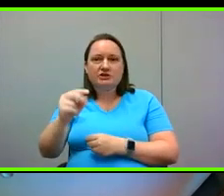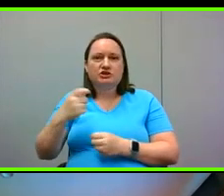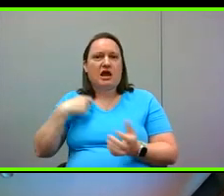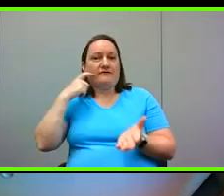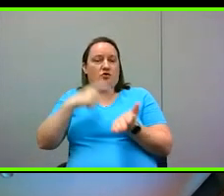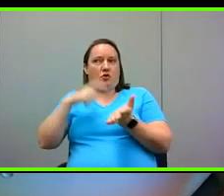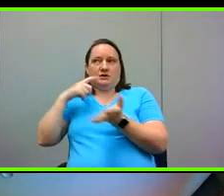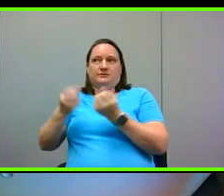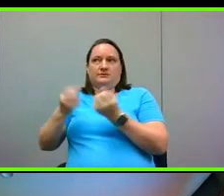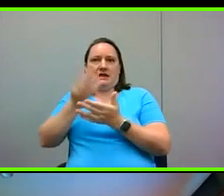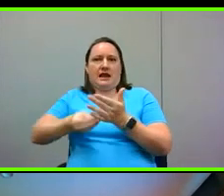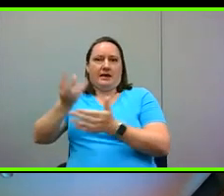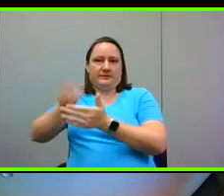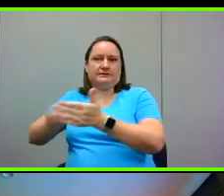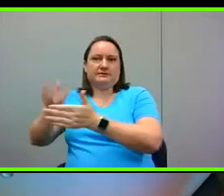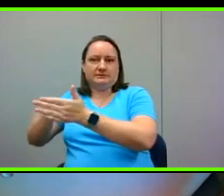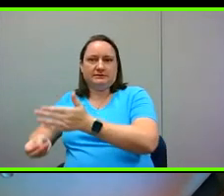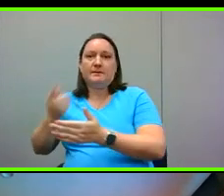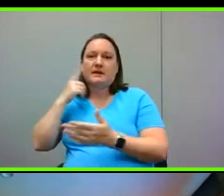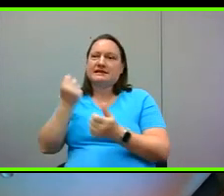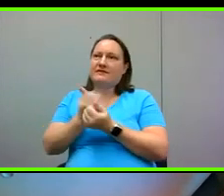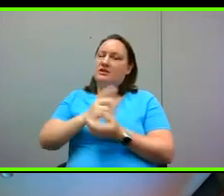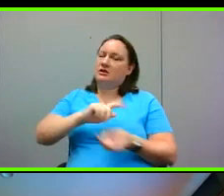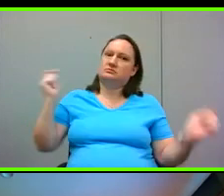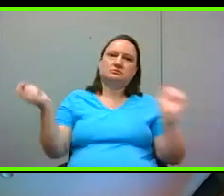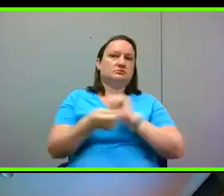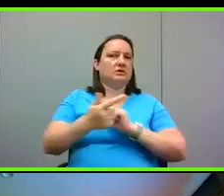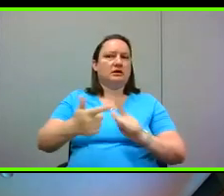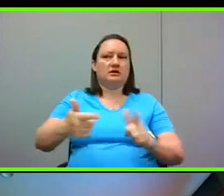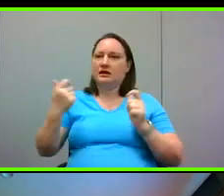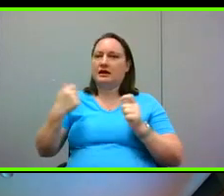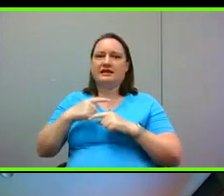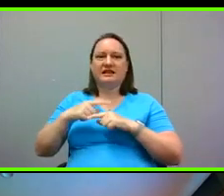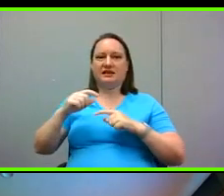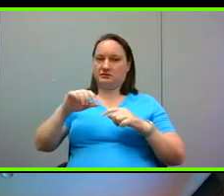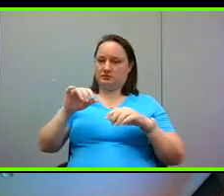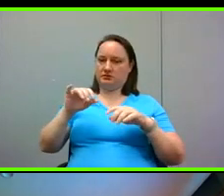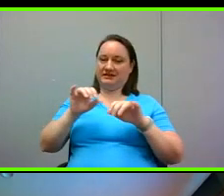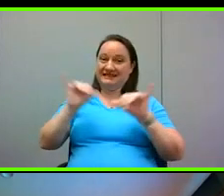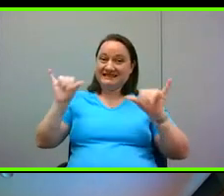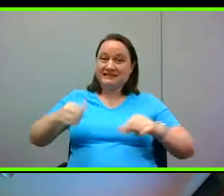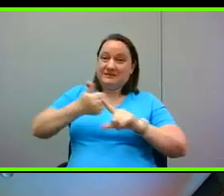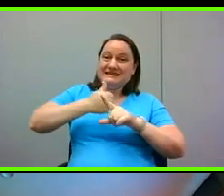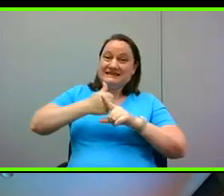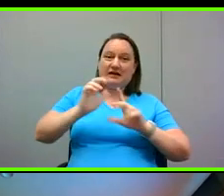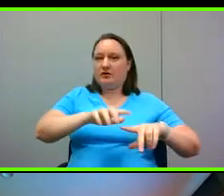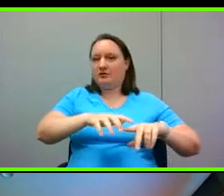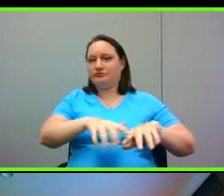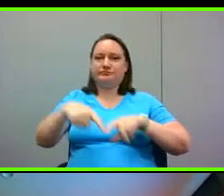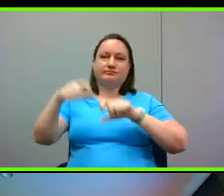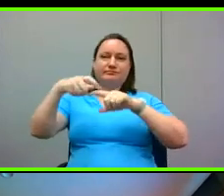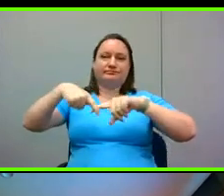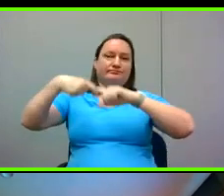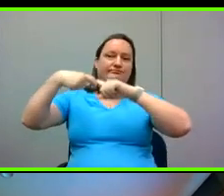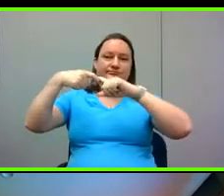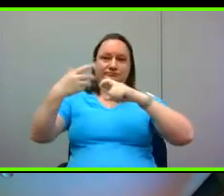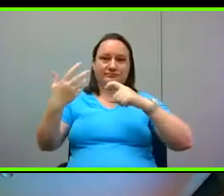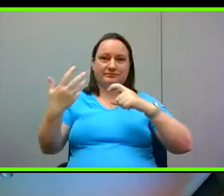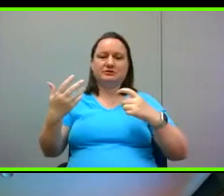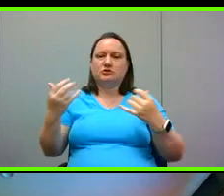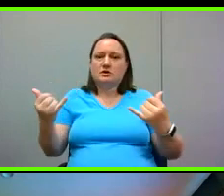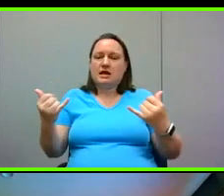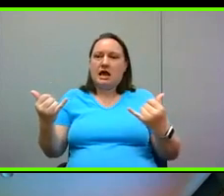because, you know, it all happened so quickly and you didn't have the infrastructure set up. So, you know, it's just kind of my like, hey,